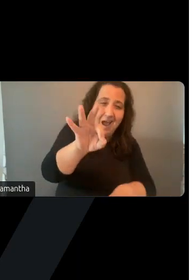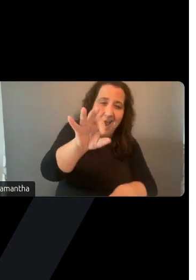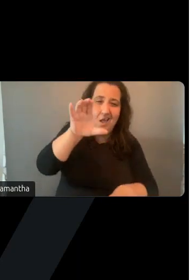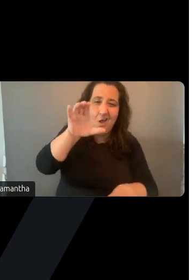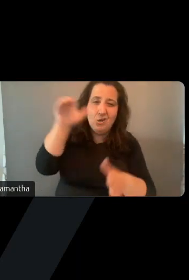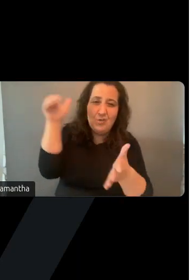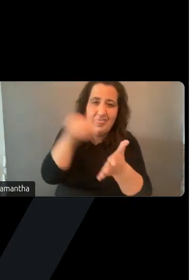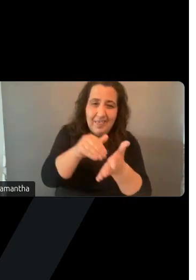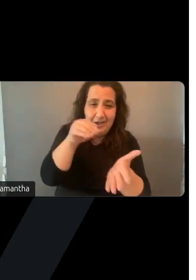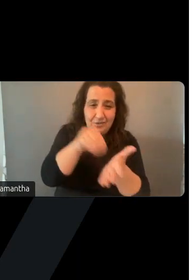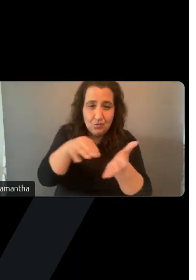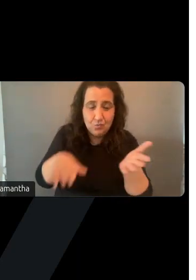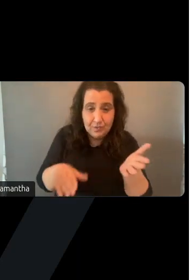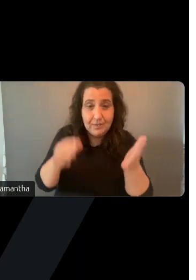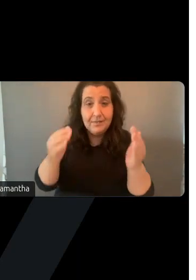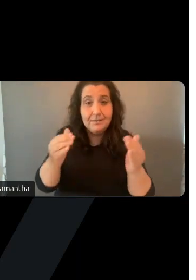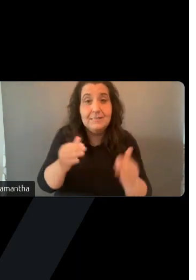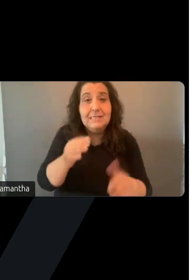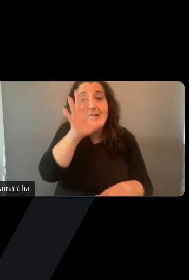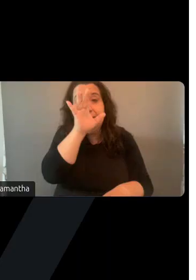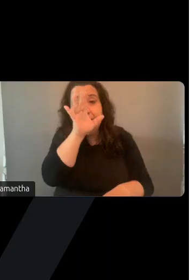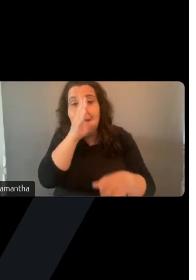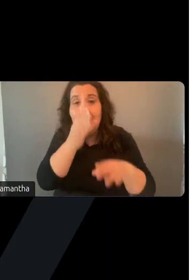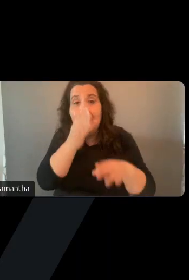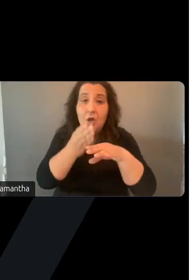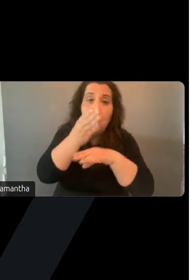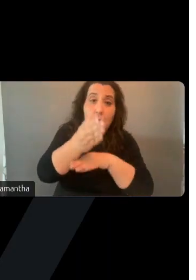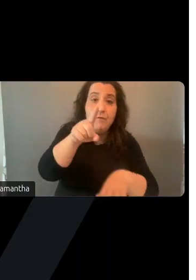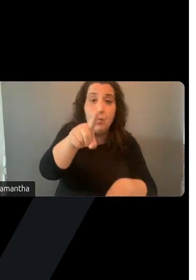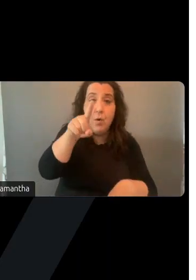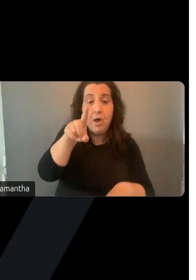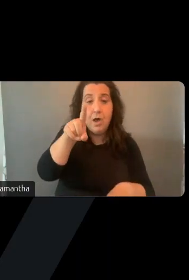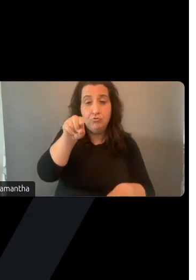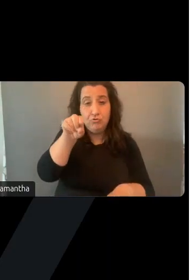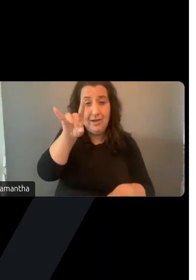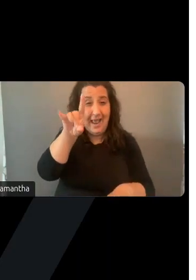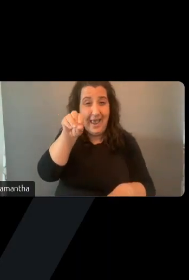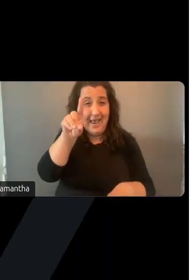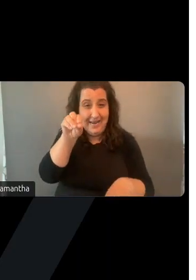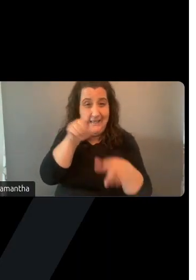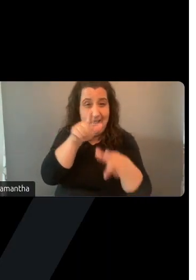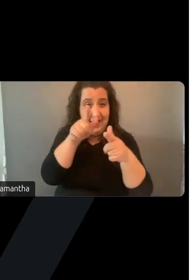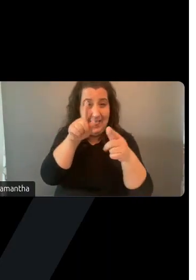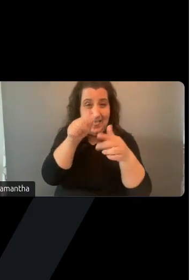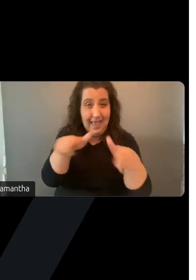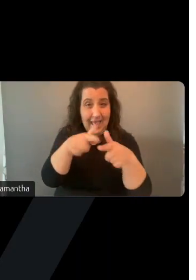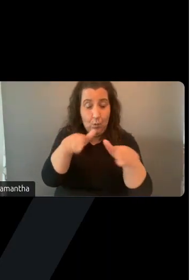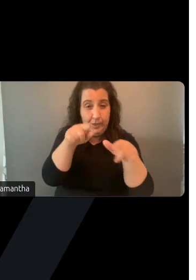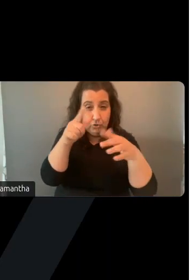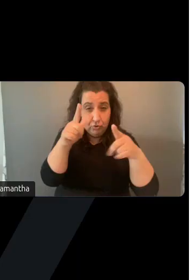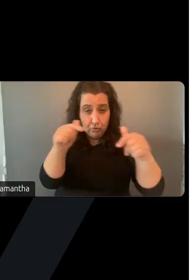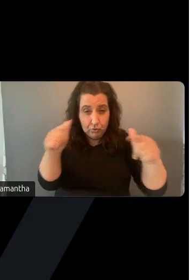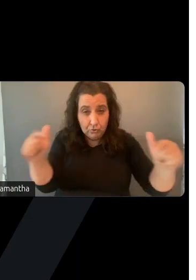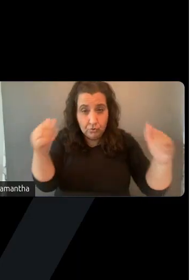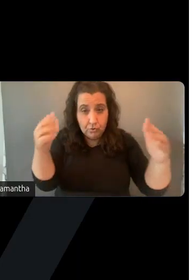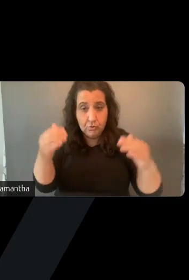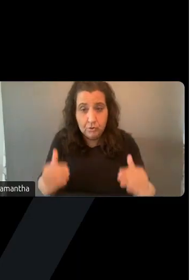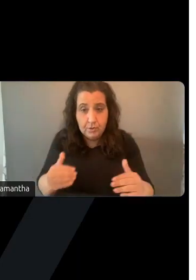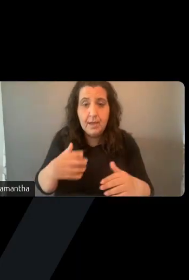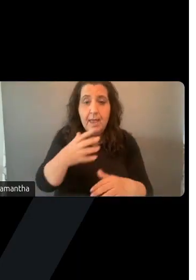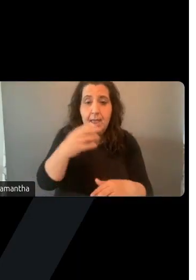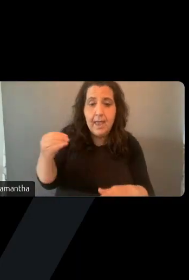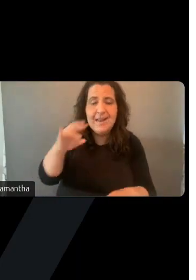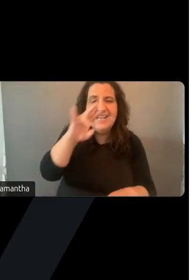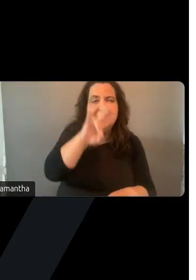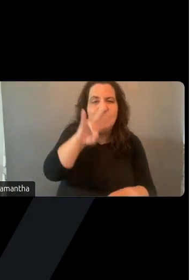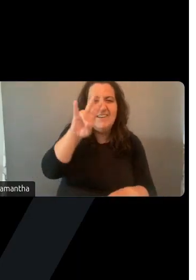students who speak over 180 languages, and a network of 77,000 fellow teachers. New